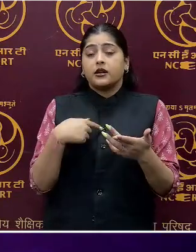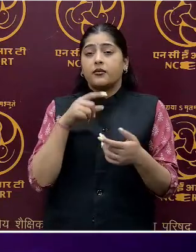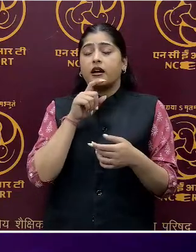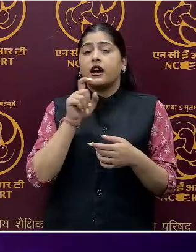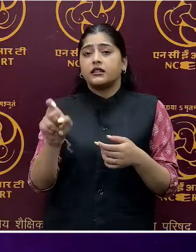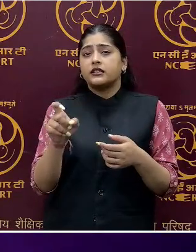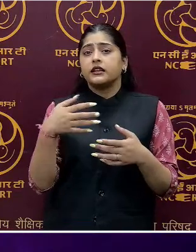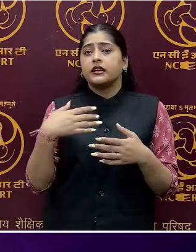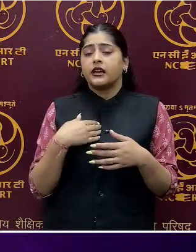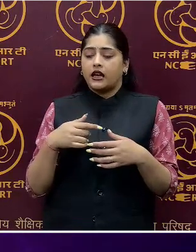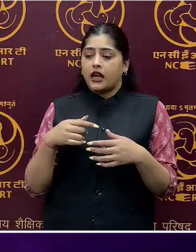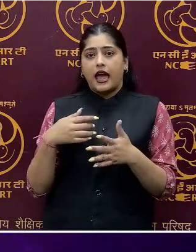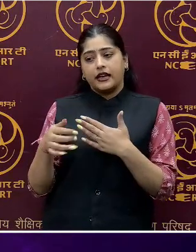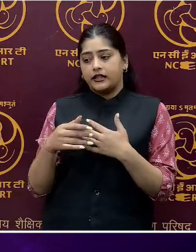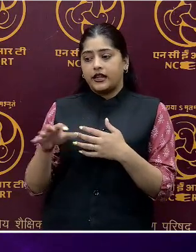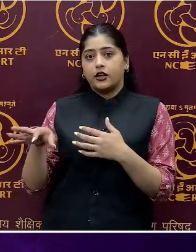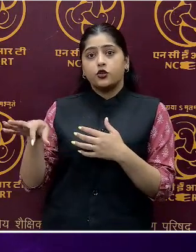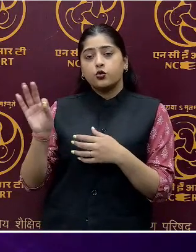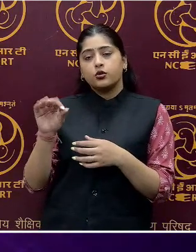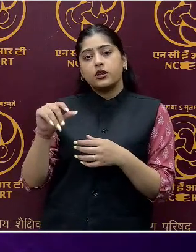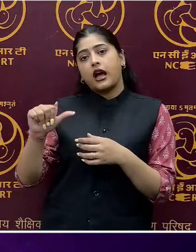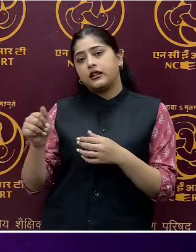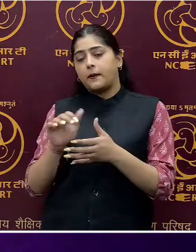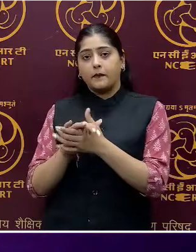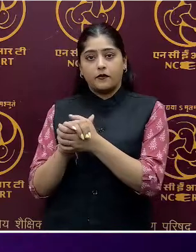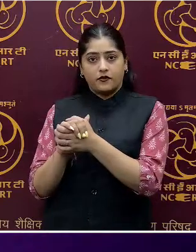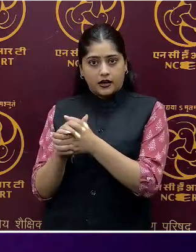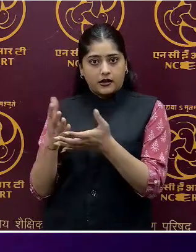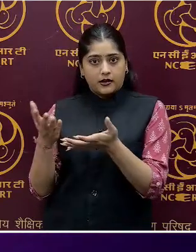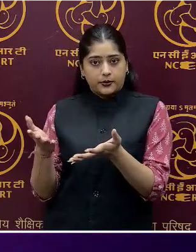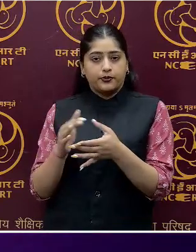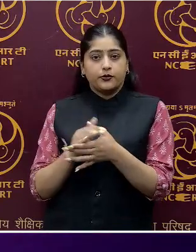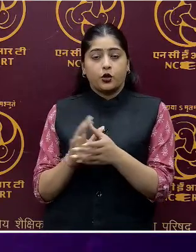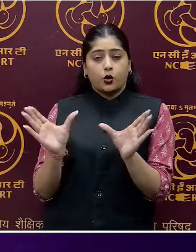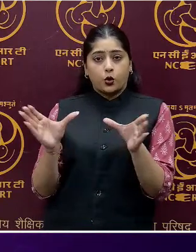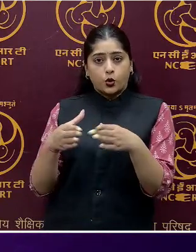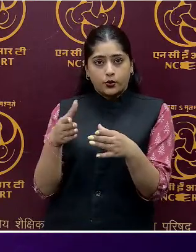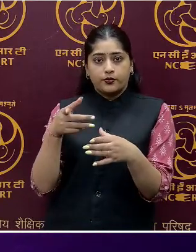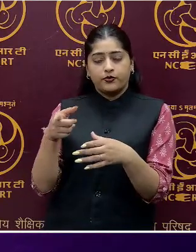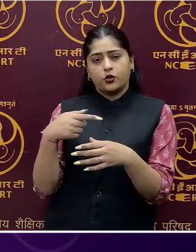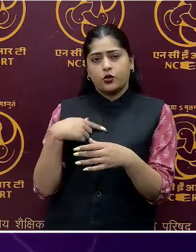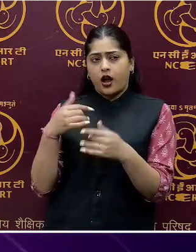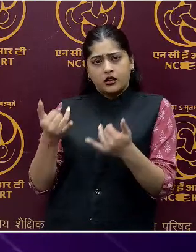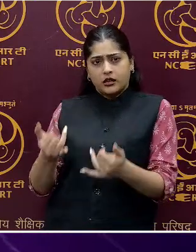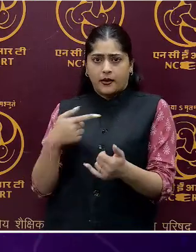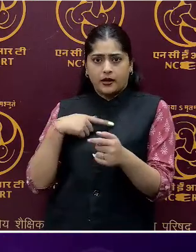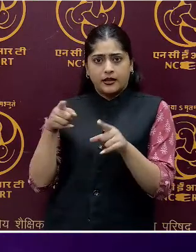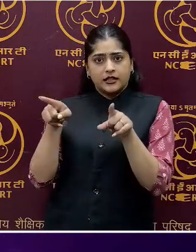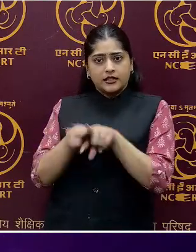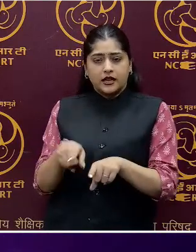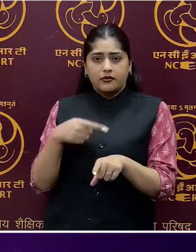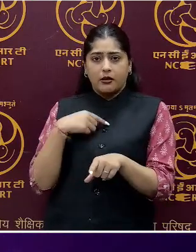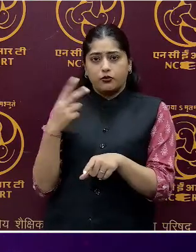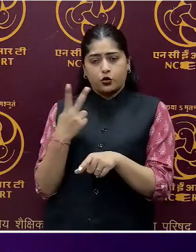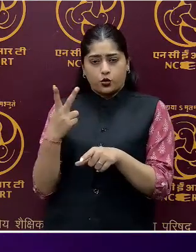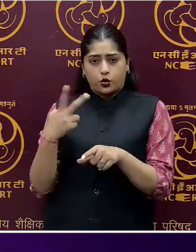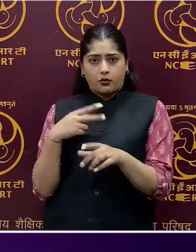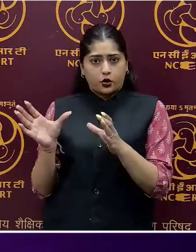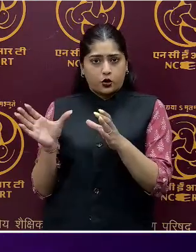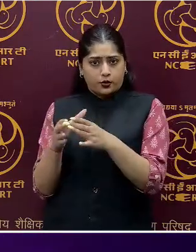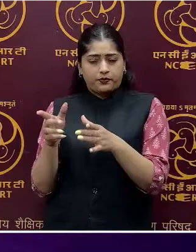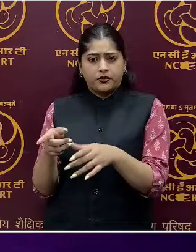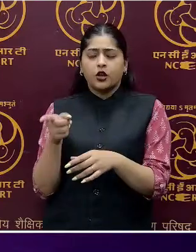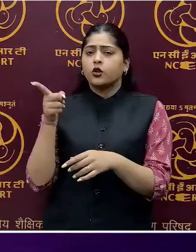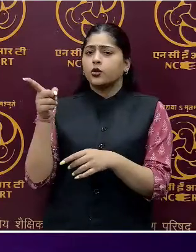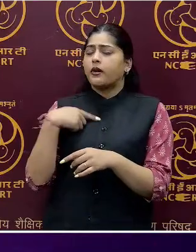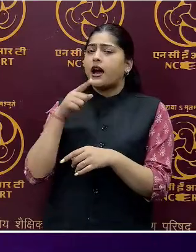the following questions and reply accordingly. So I have a partner here today. Yes, same here. So what languages do you speak,